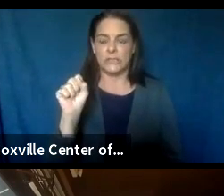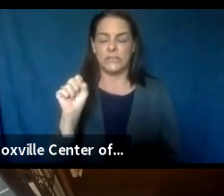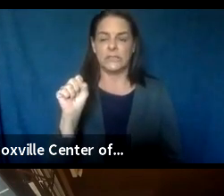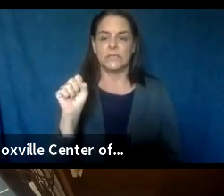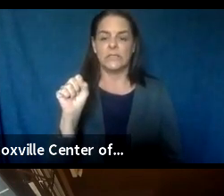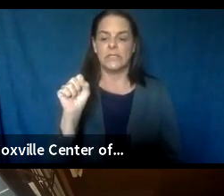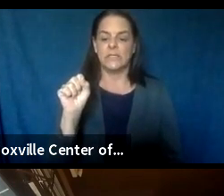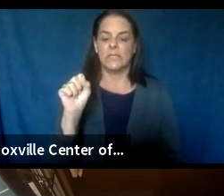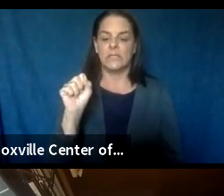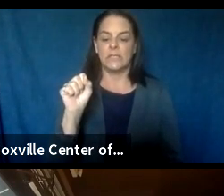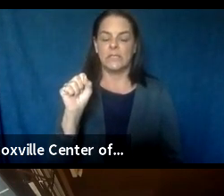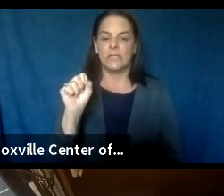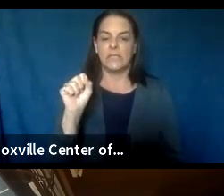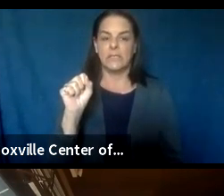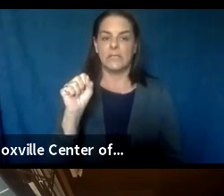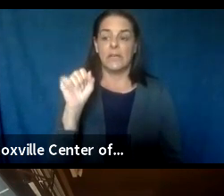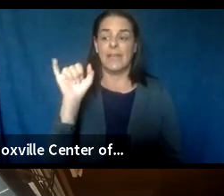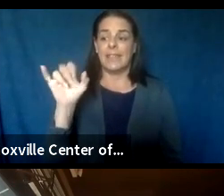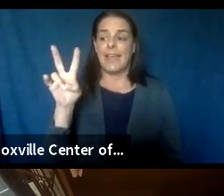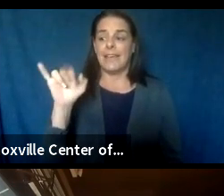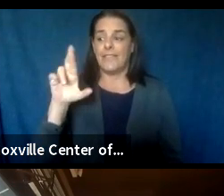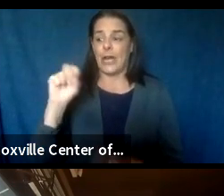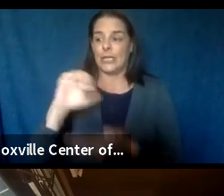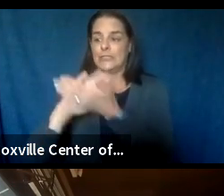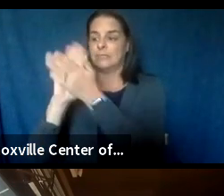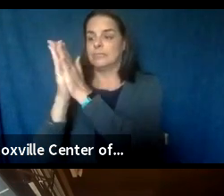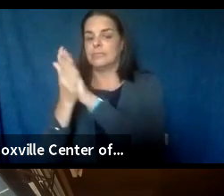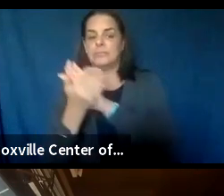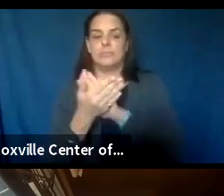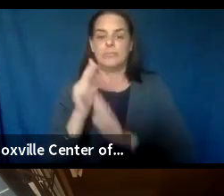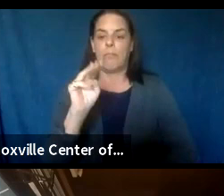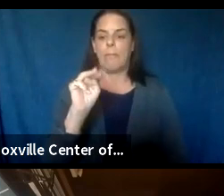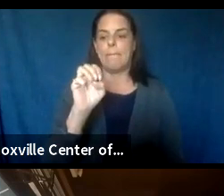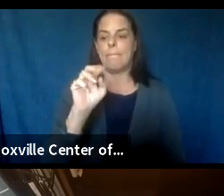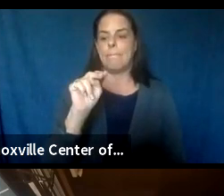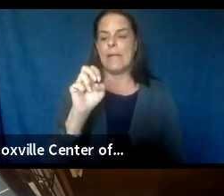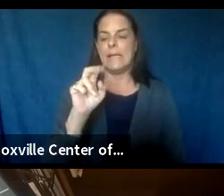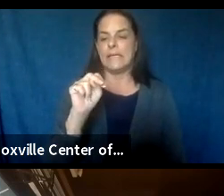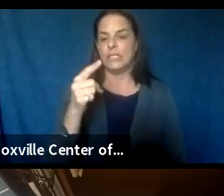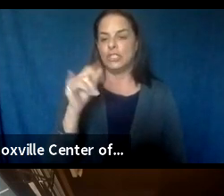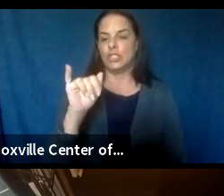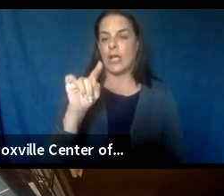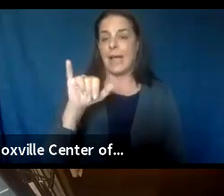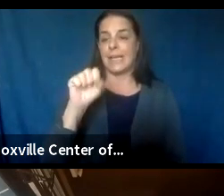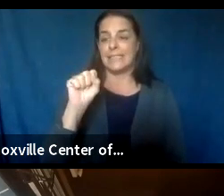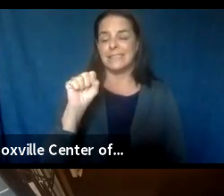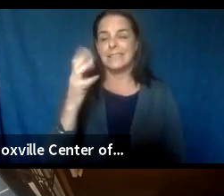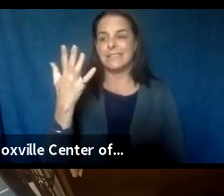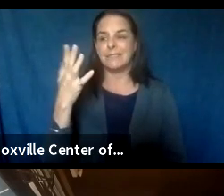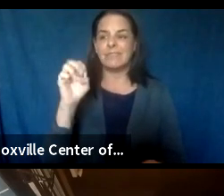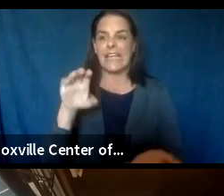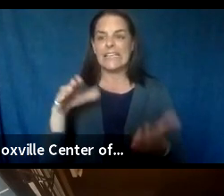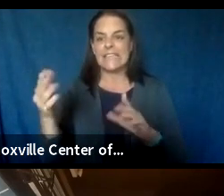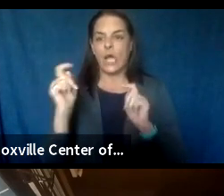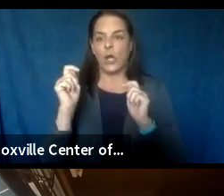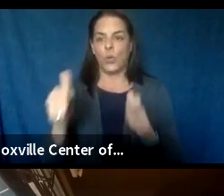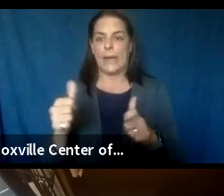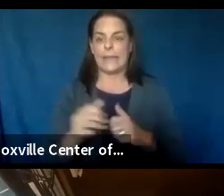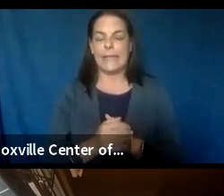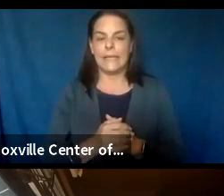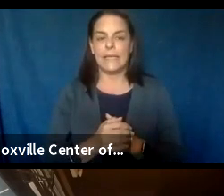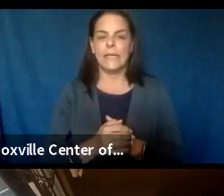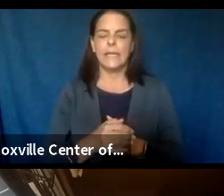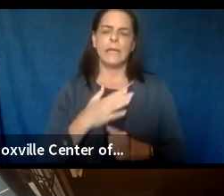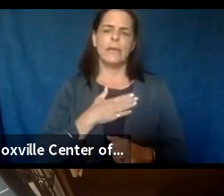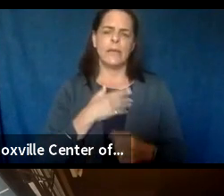and which turned into meningitis and took his life quickly. What I'm trying to